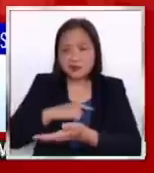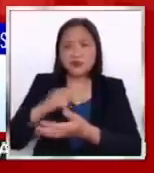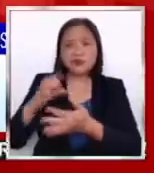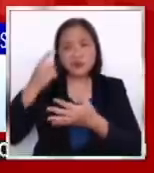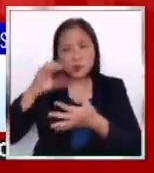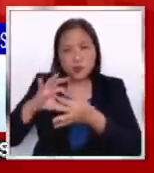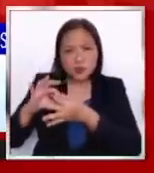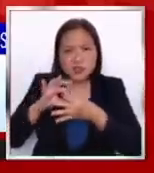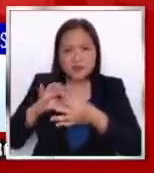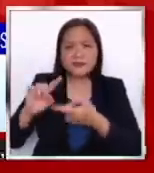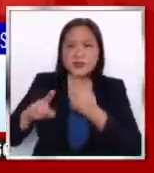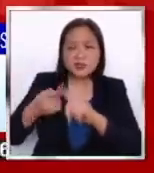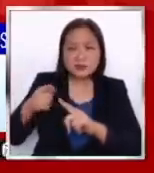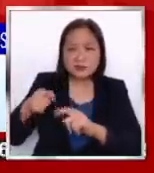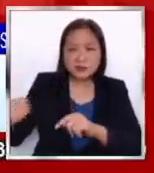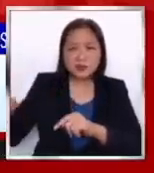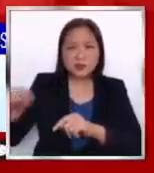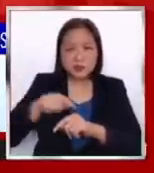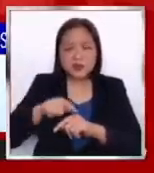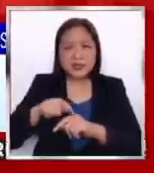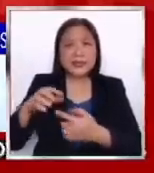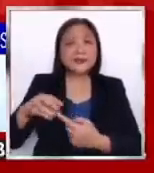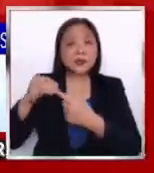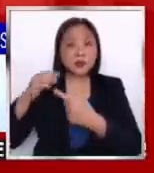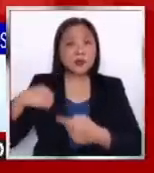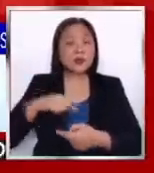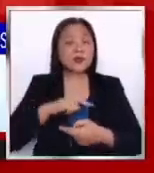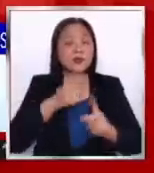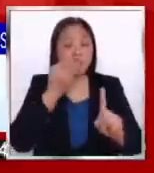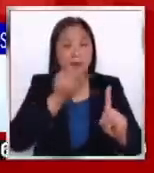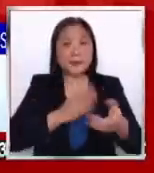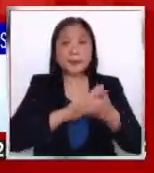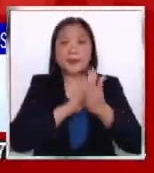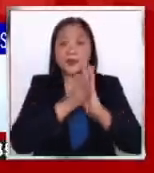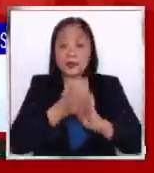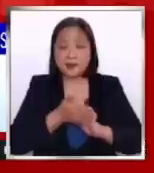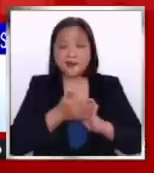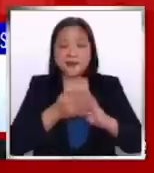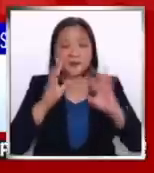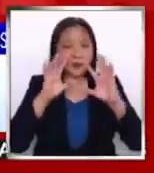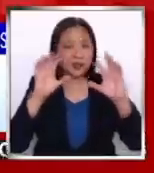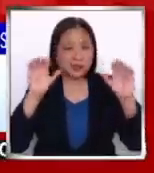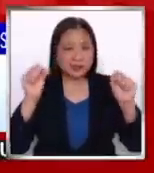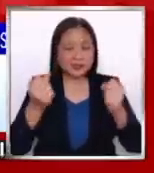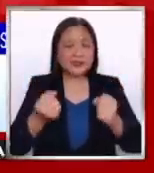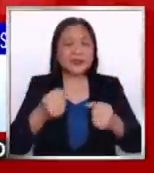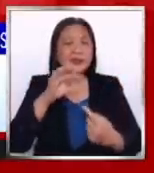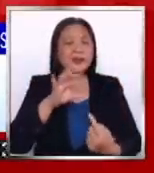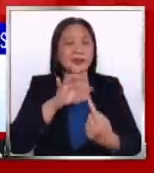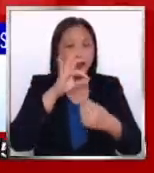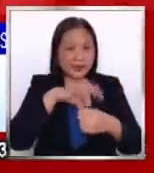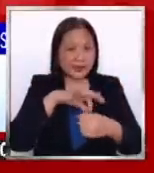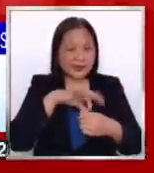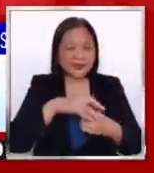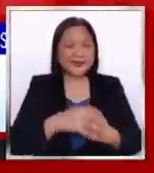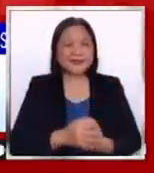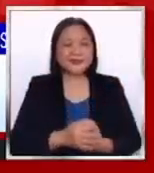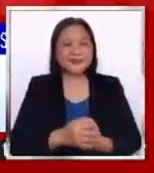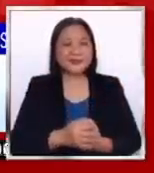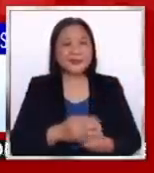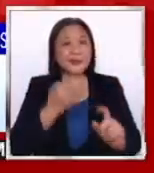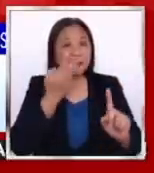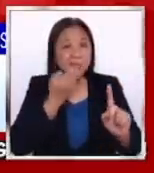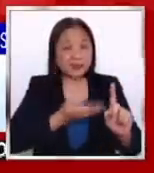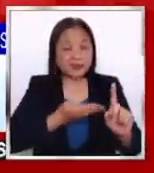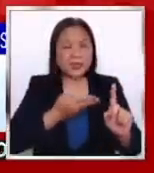all, especially when he becomes, when it's clear that he is the president-elect. Sapagkat, Mel, dapat tayo, we